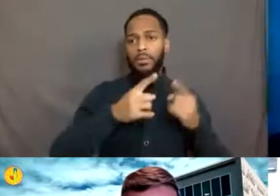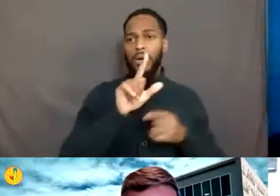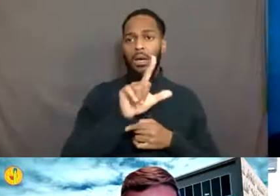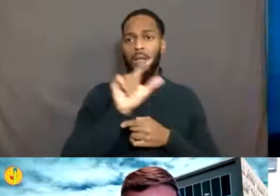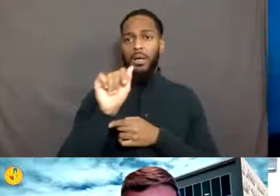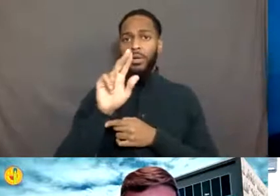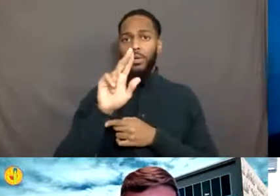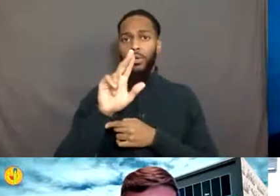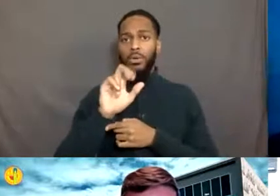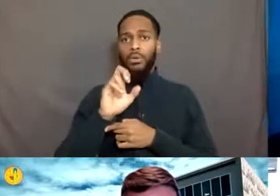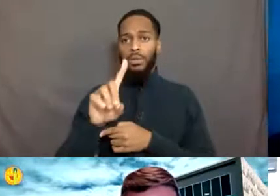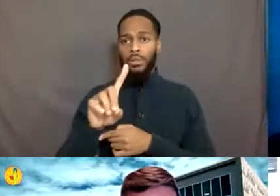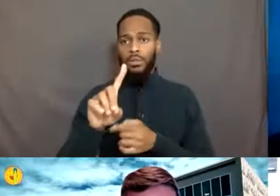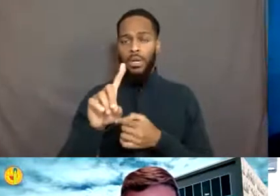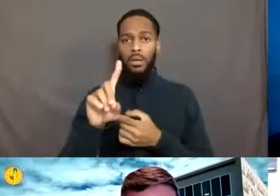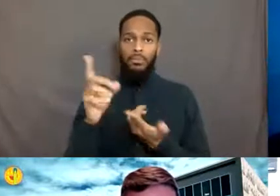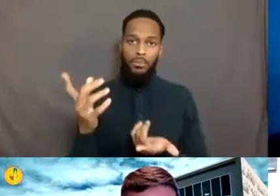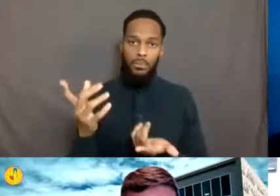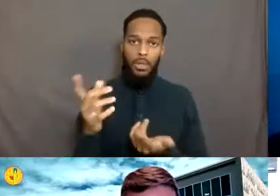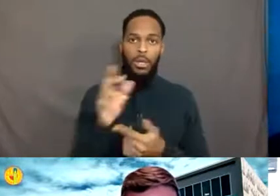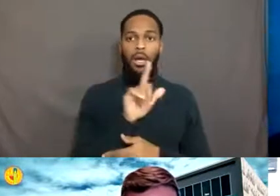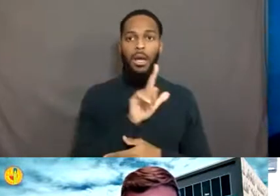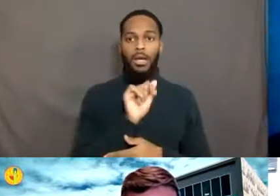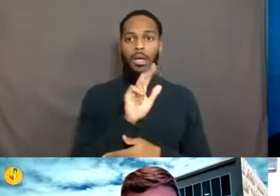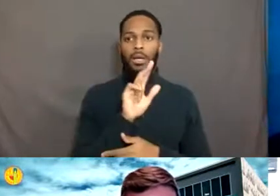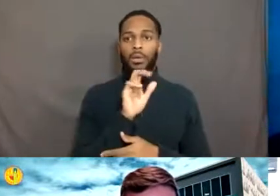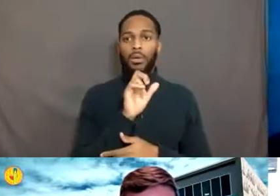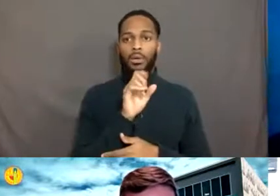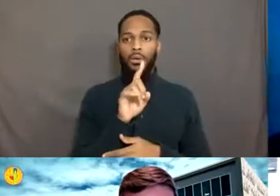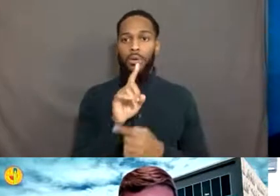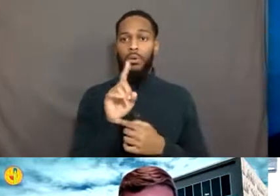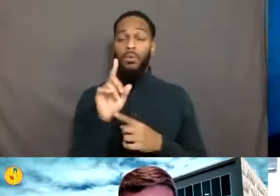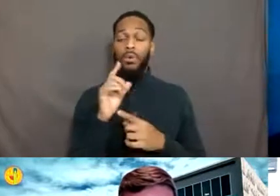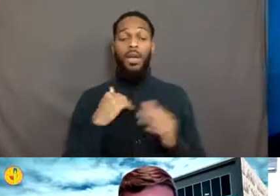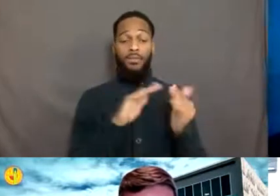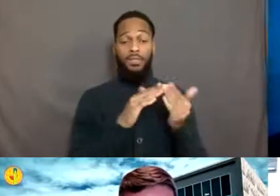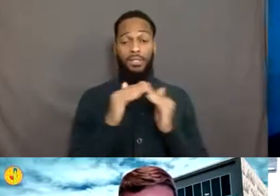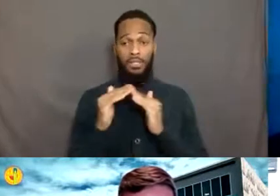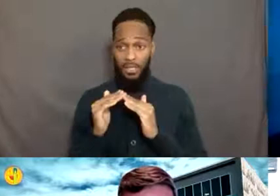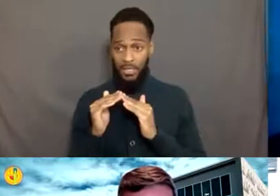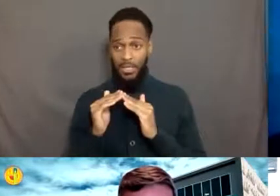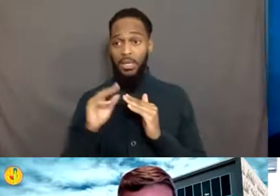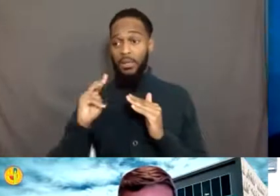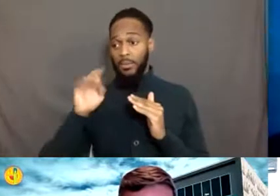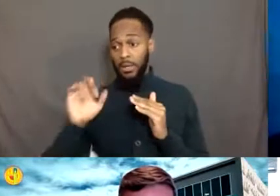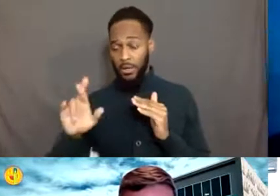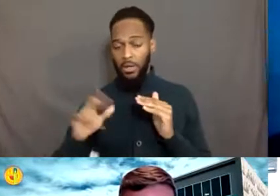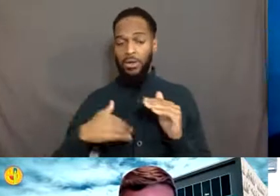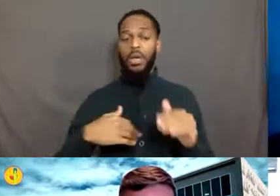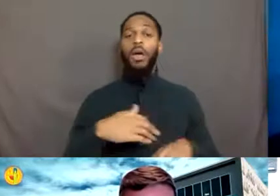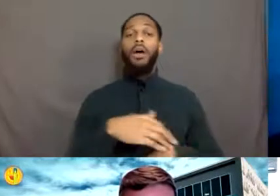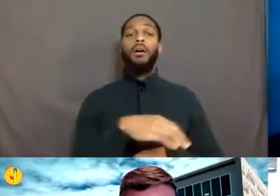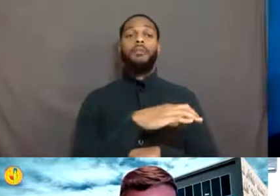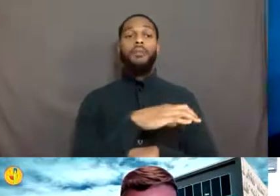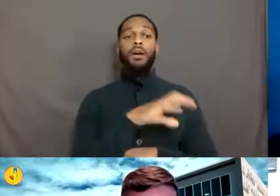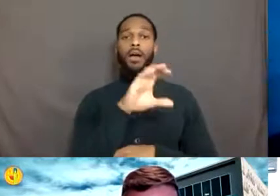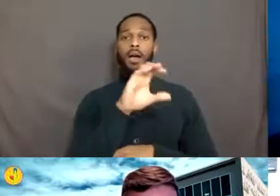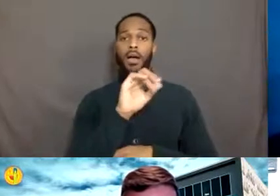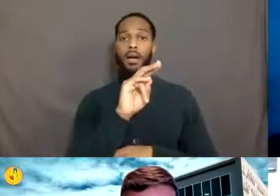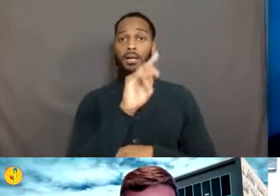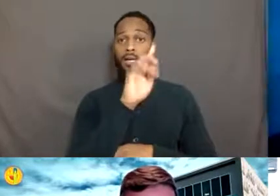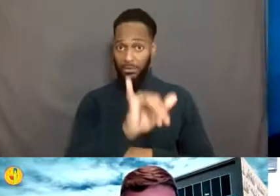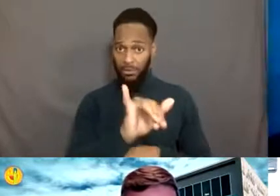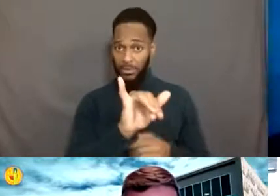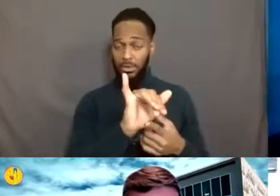school district are all the same. LA Unified, we have the city with its city council and mayor. We have the county board of supervisors, the county office of education